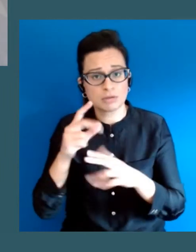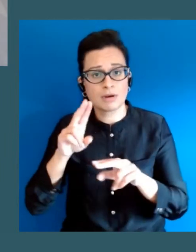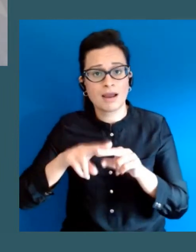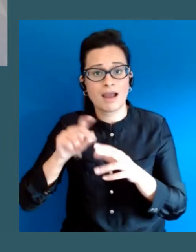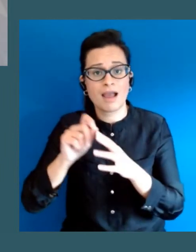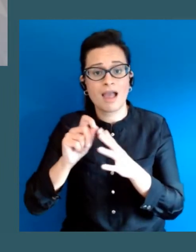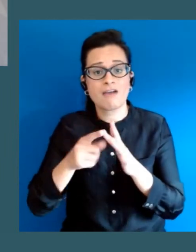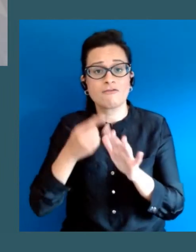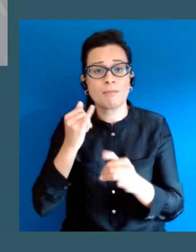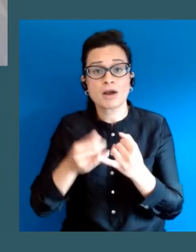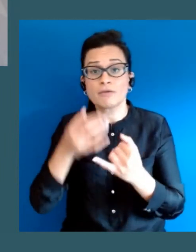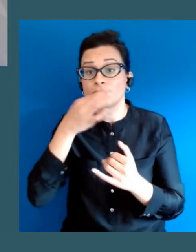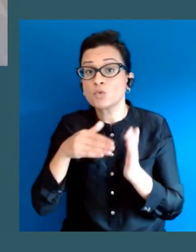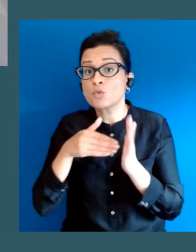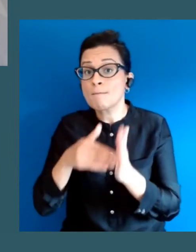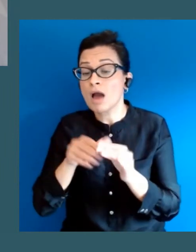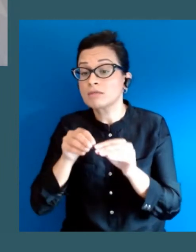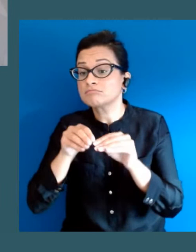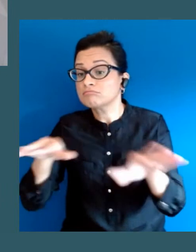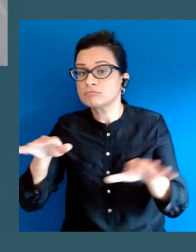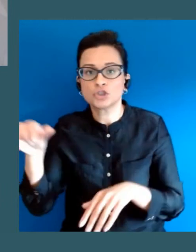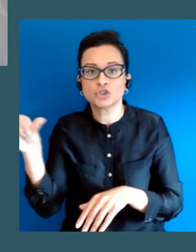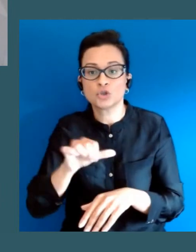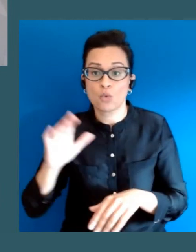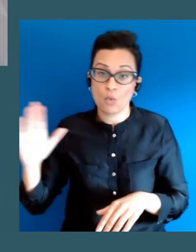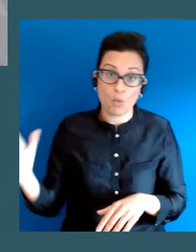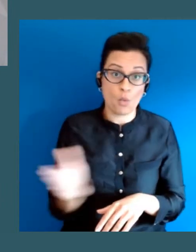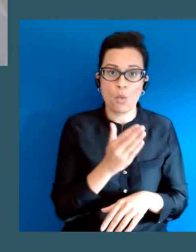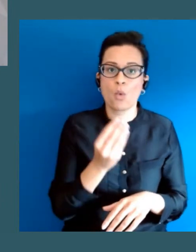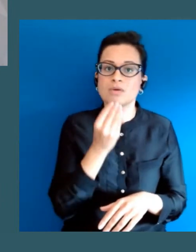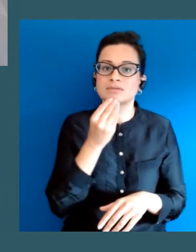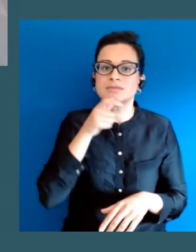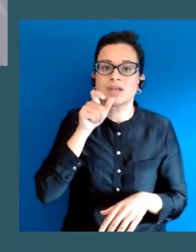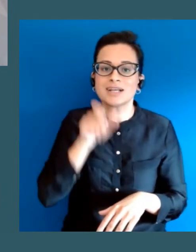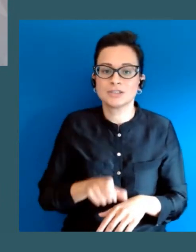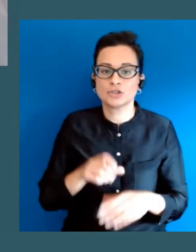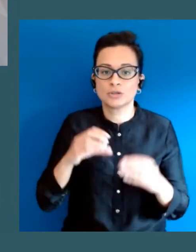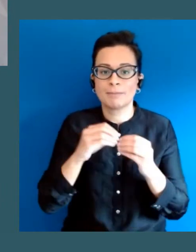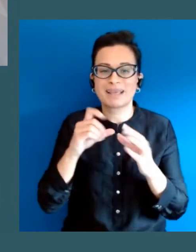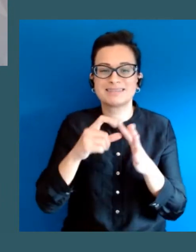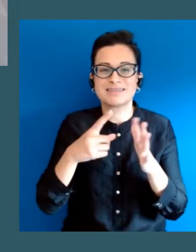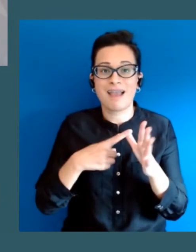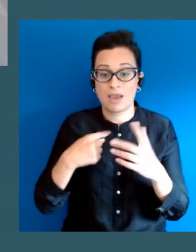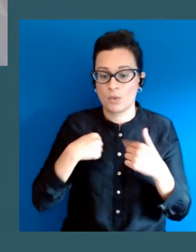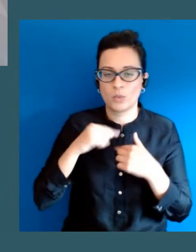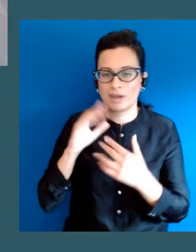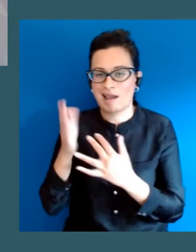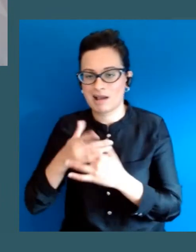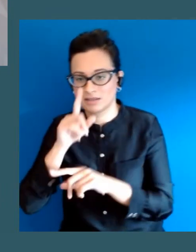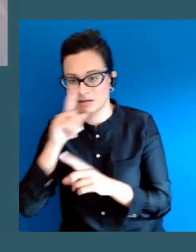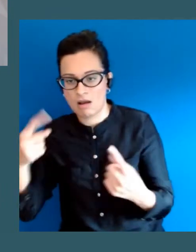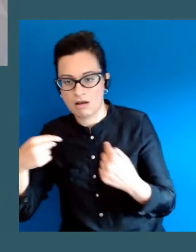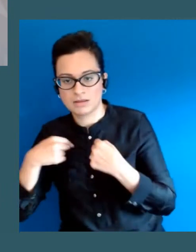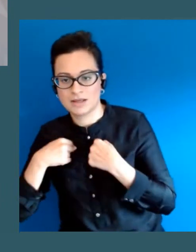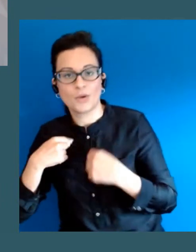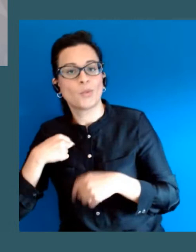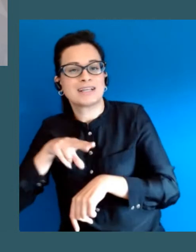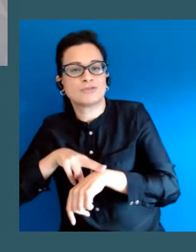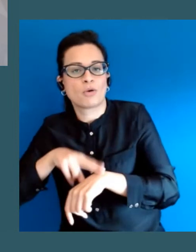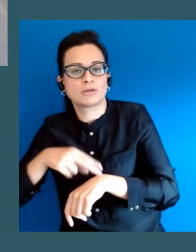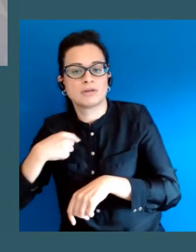months. So I think, and all dietitians, I think, have access to the BDA. We don't as doctors, but only dietitians